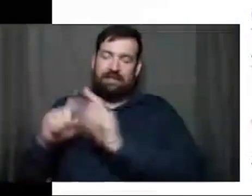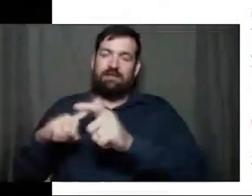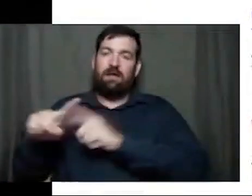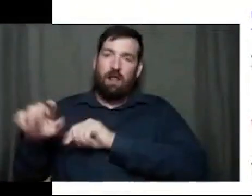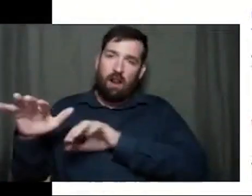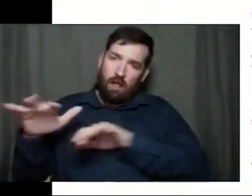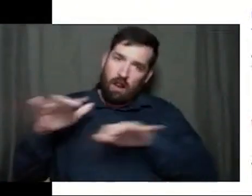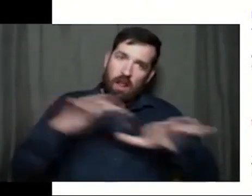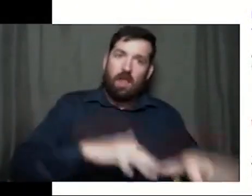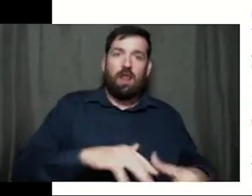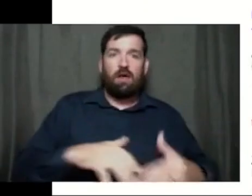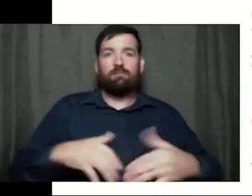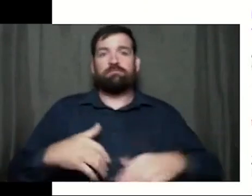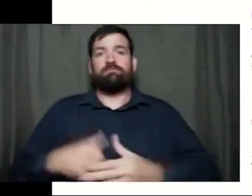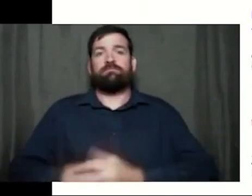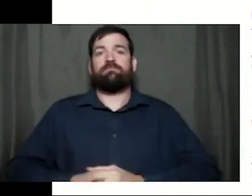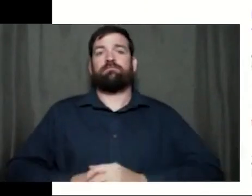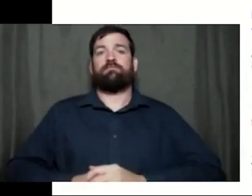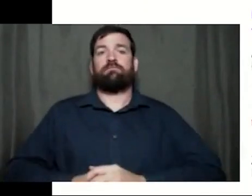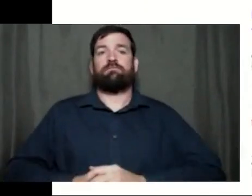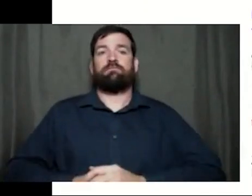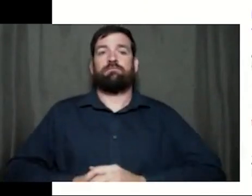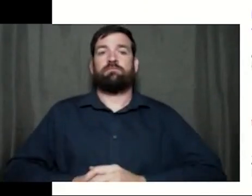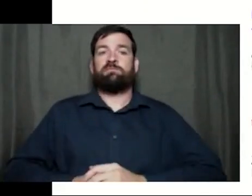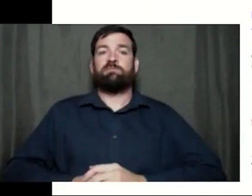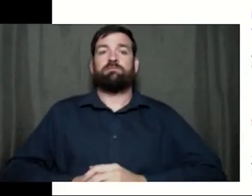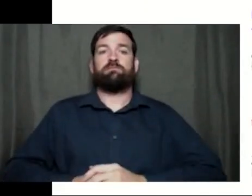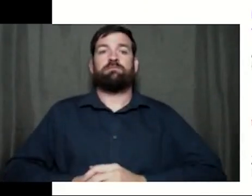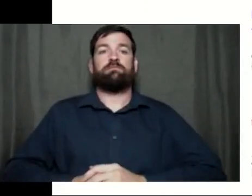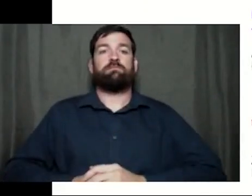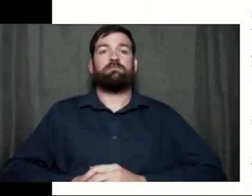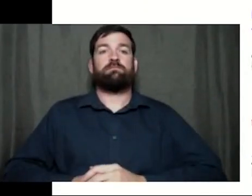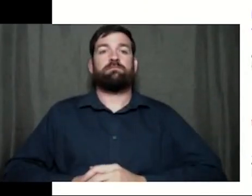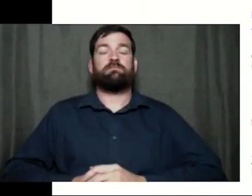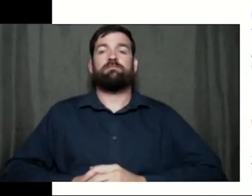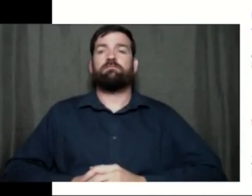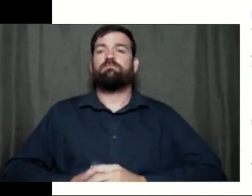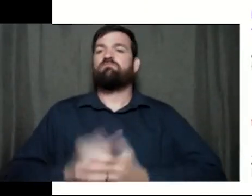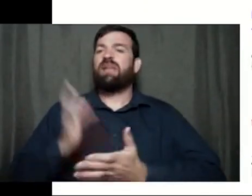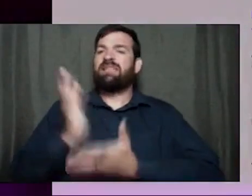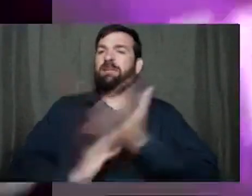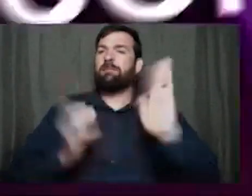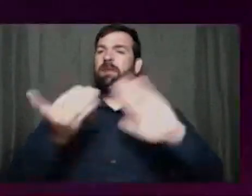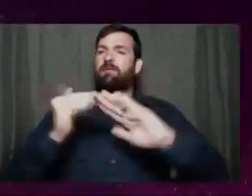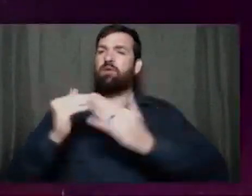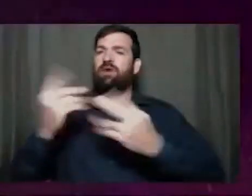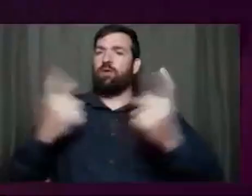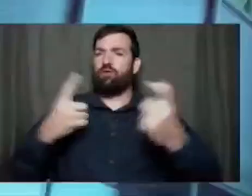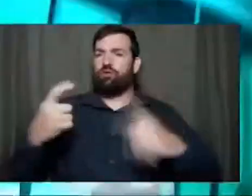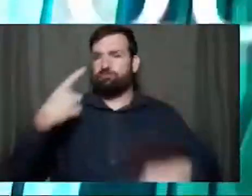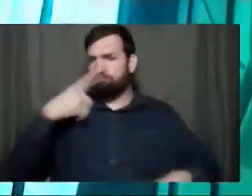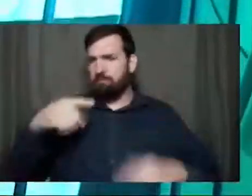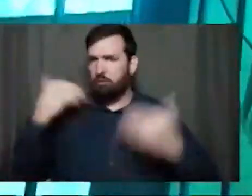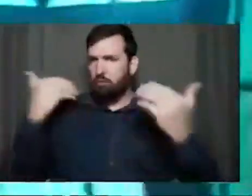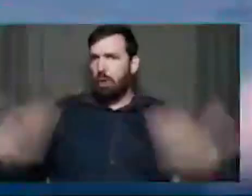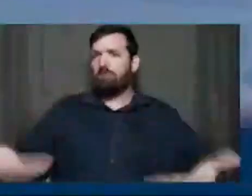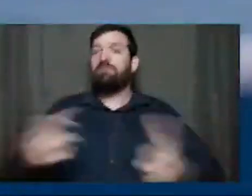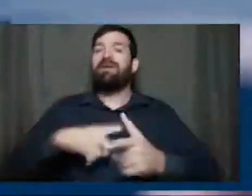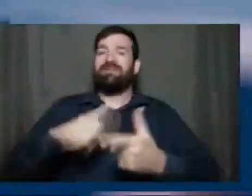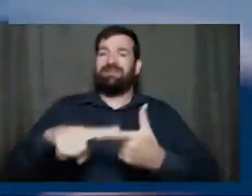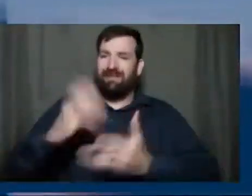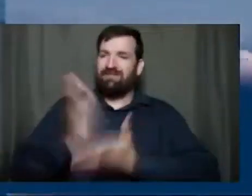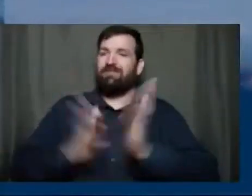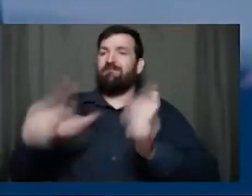from the information you're gathering. Let's just jump into some community questions if we can, and then we'll get to some follow-up questions in just a moment.